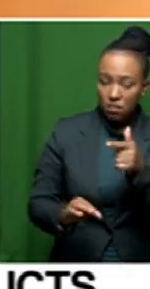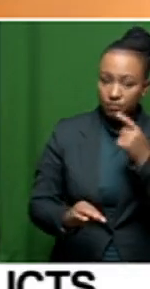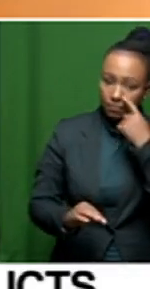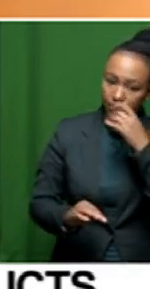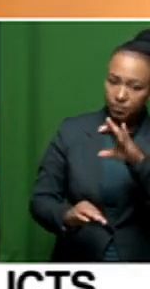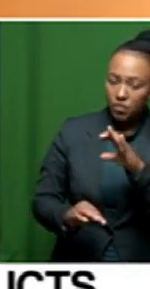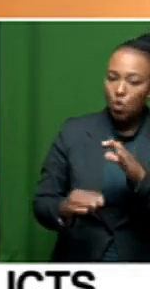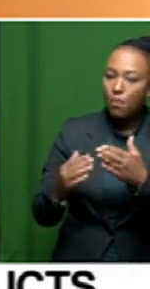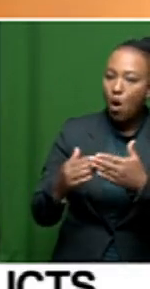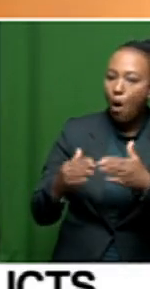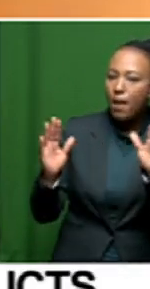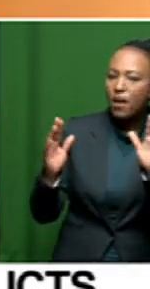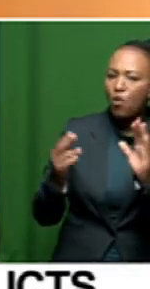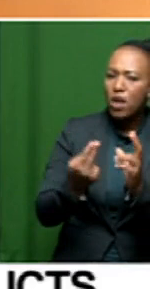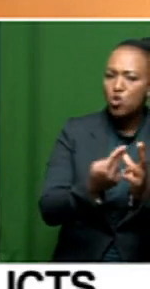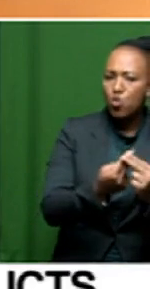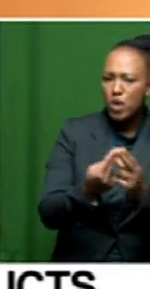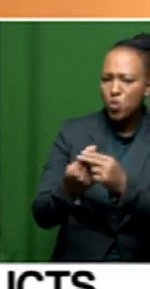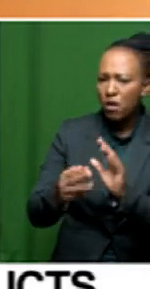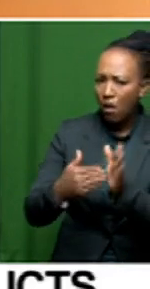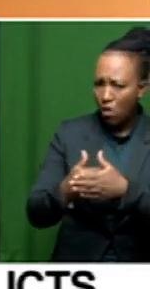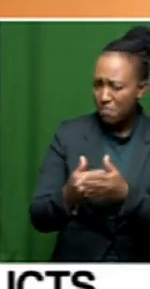likely to reopen the units that are closed?